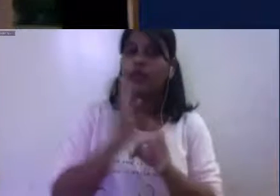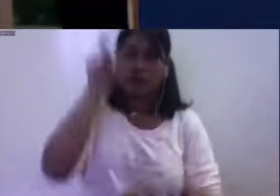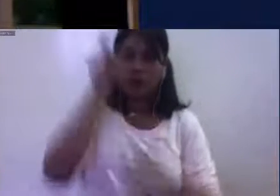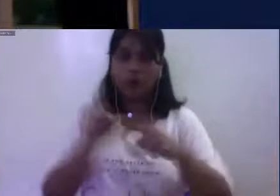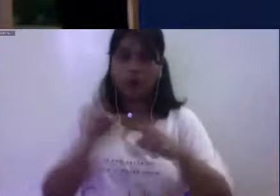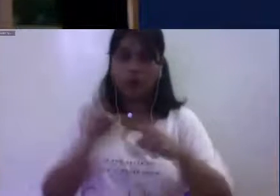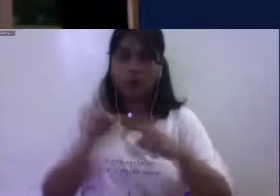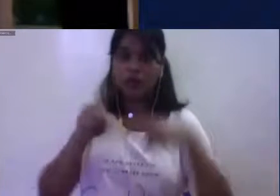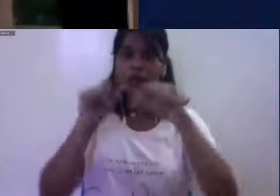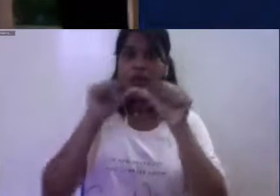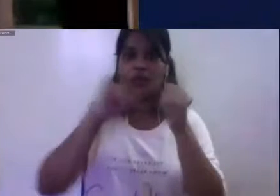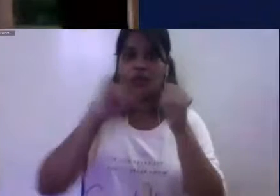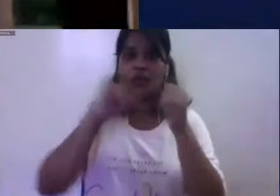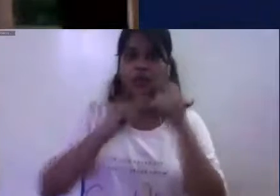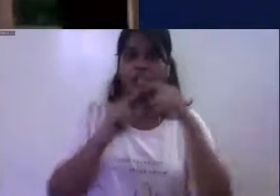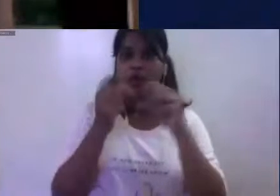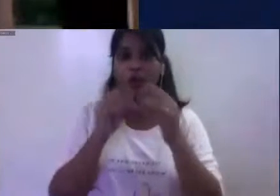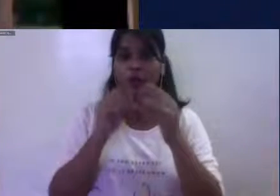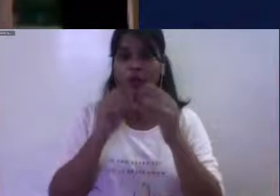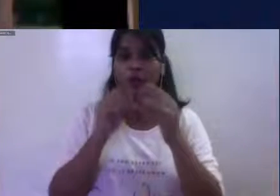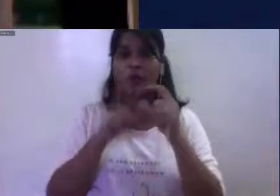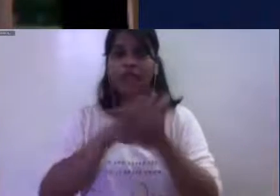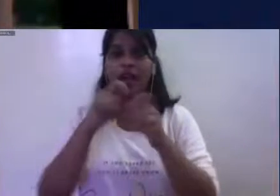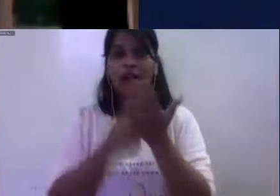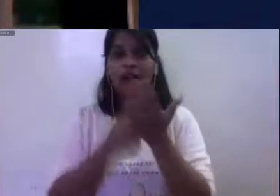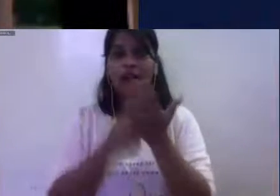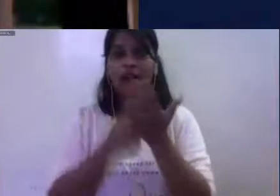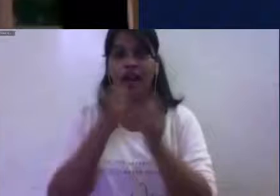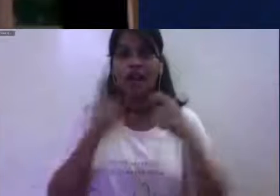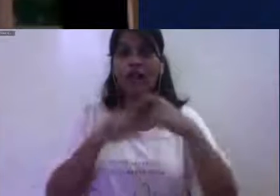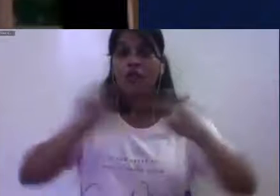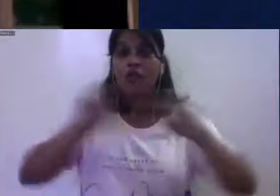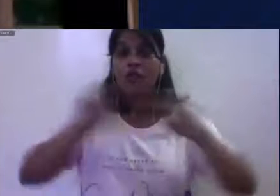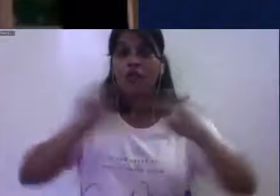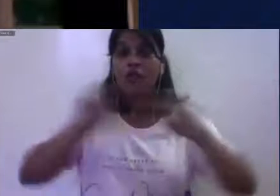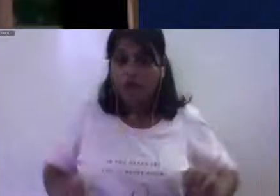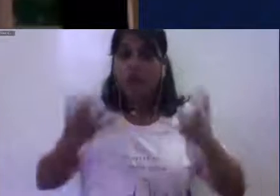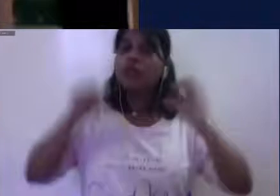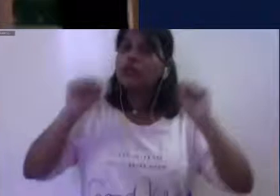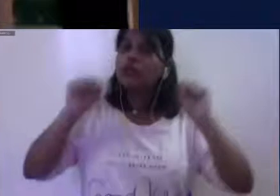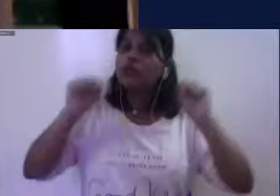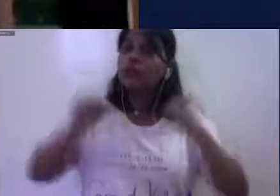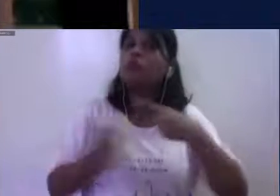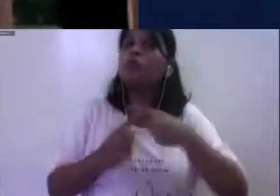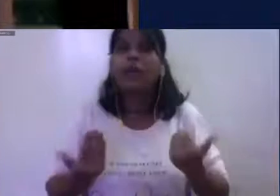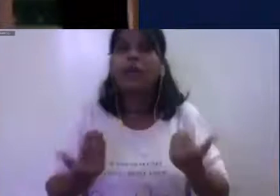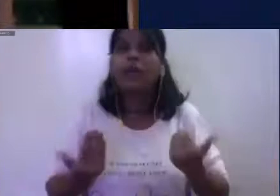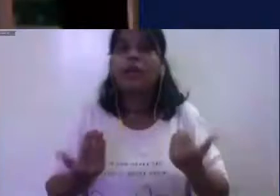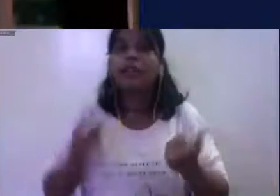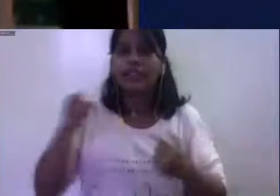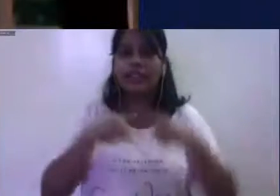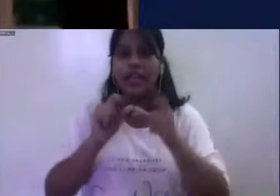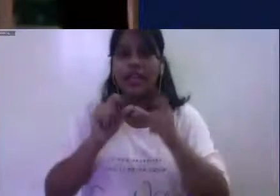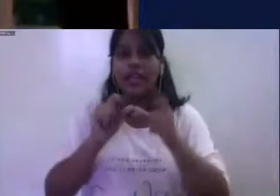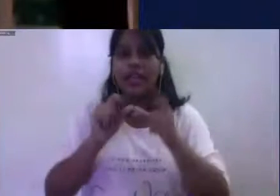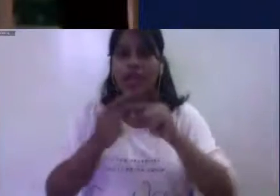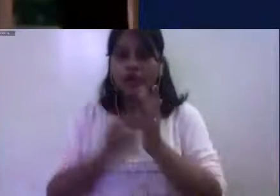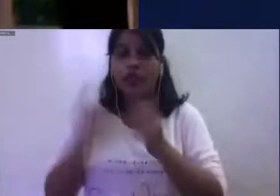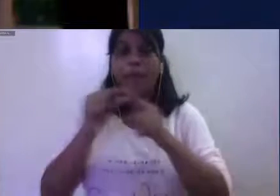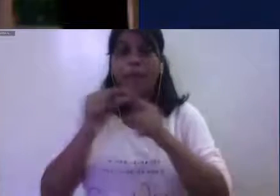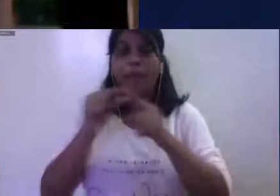Kaustubh Dharkalkar, founder of Potentials and Possibilities. Kaustubh holds a PhD in corporate